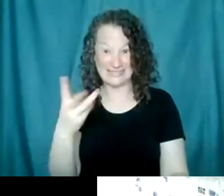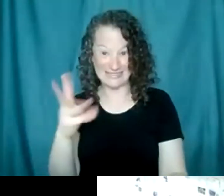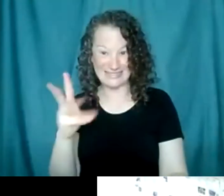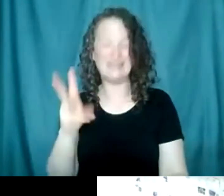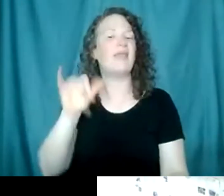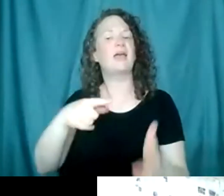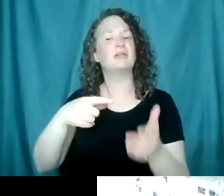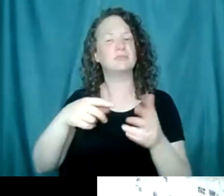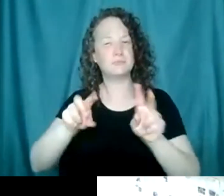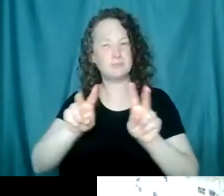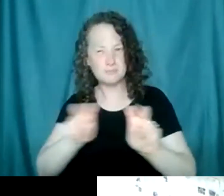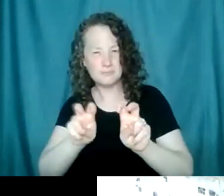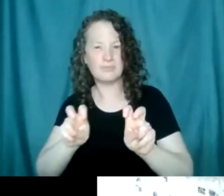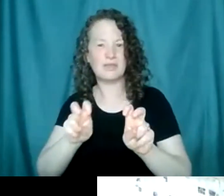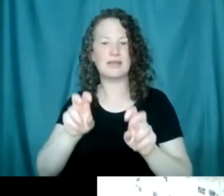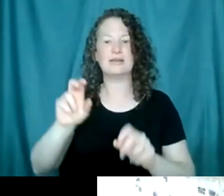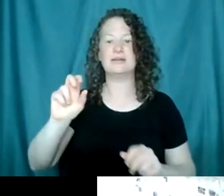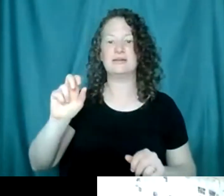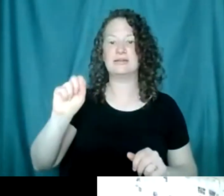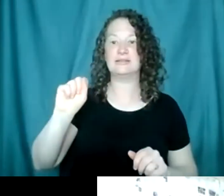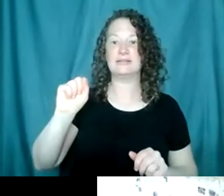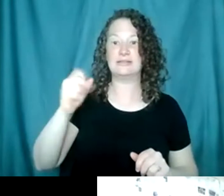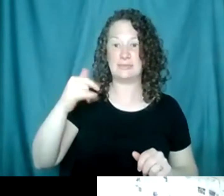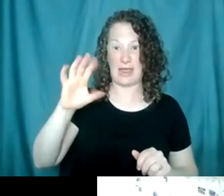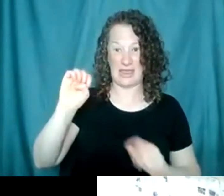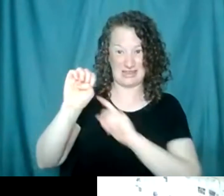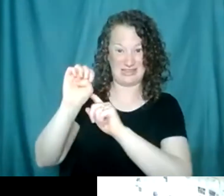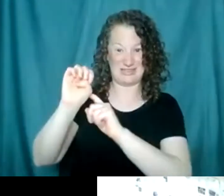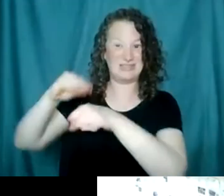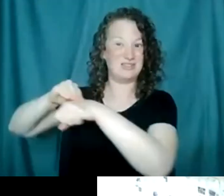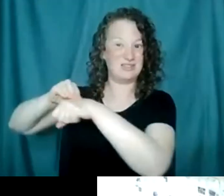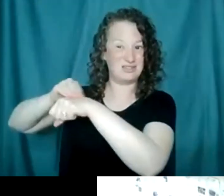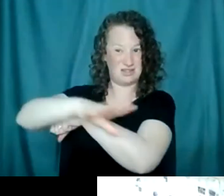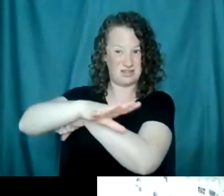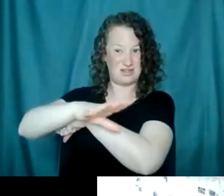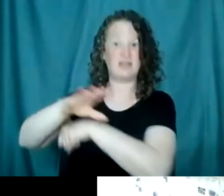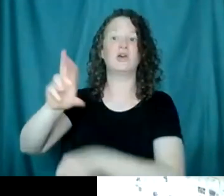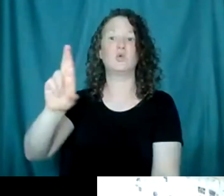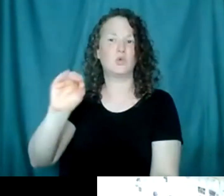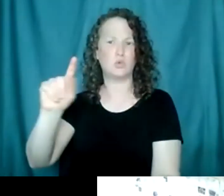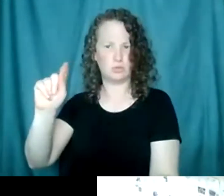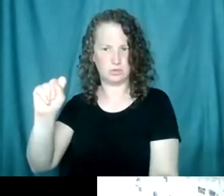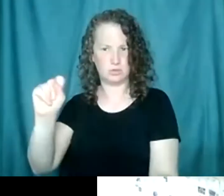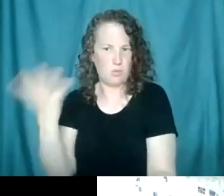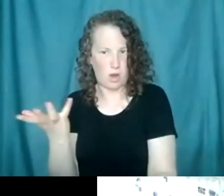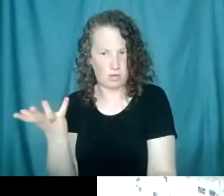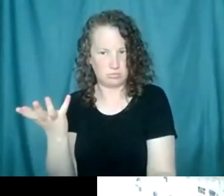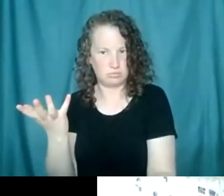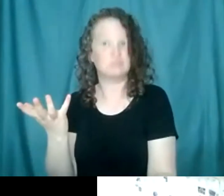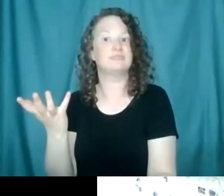effect of spaceflight on the gravity sensing oxen gradient of roots. And so